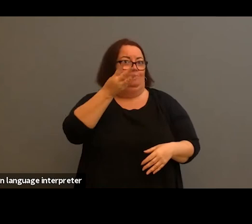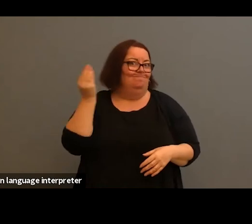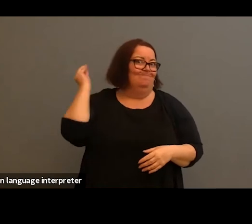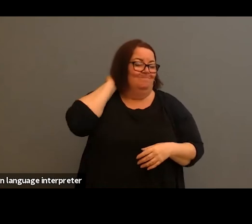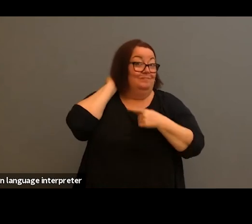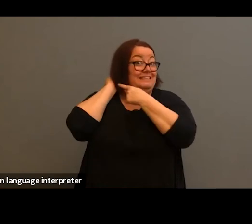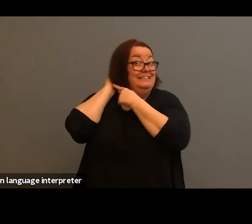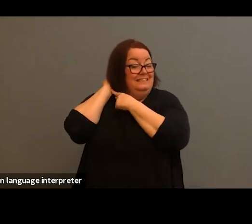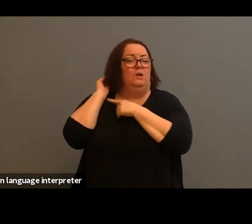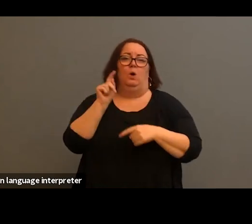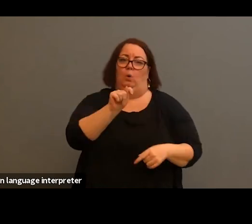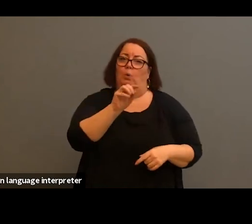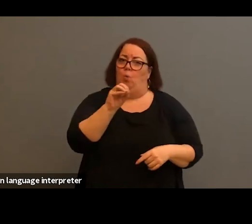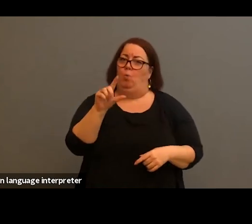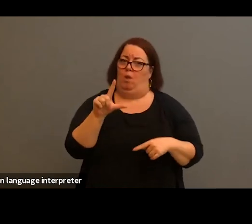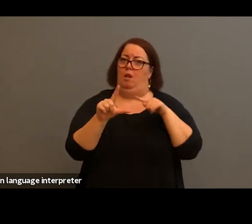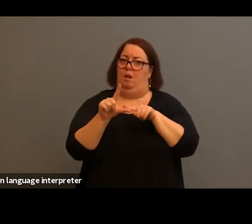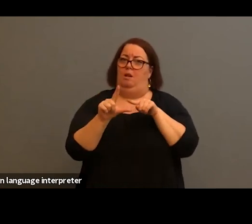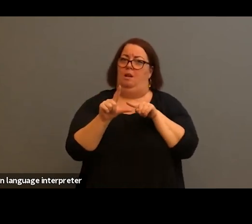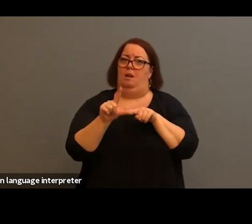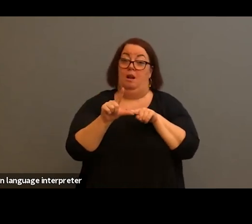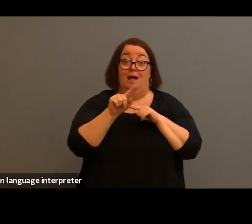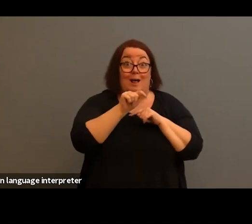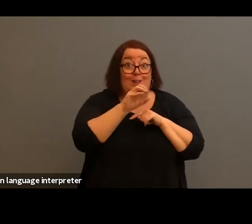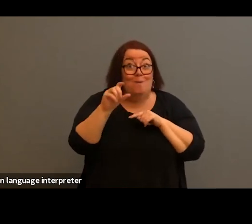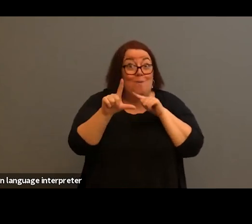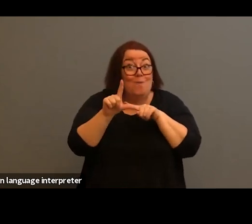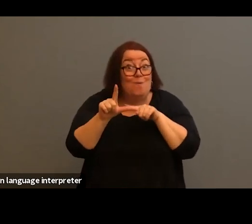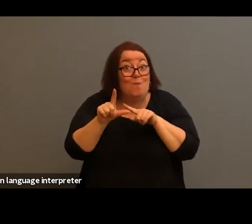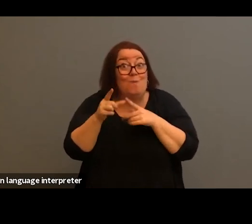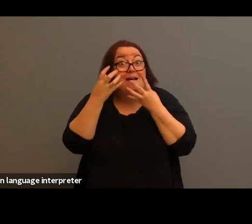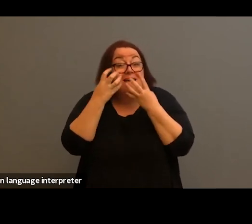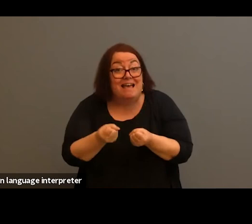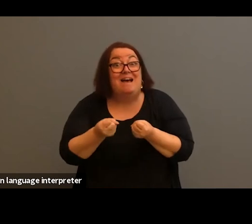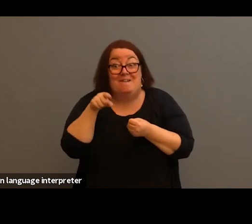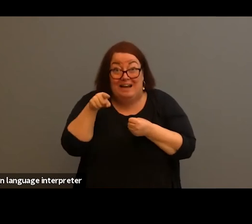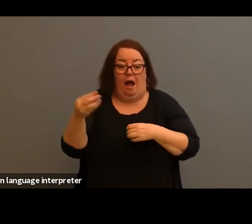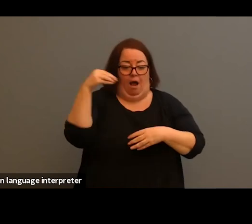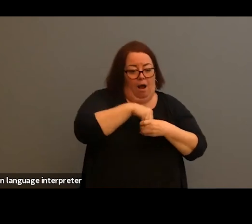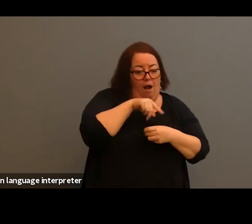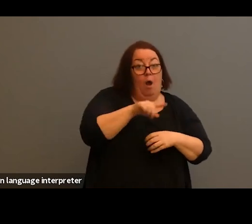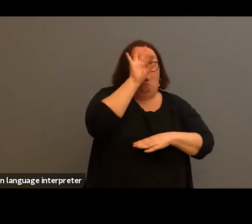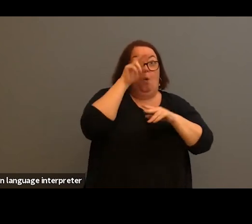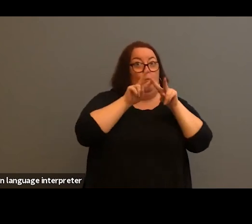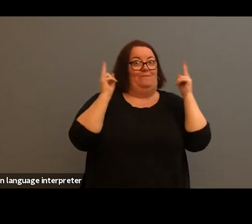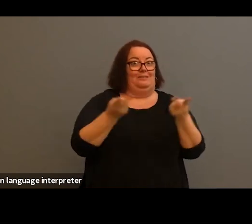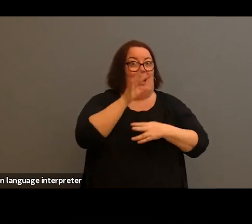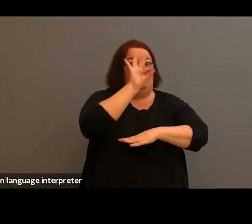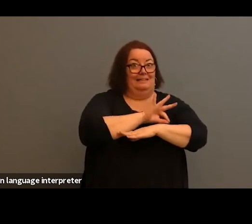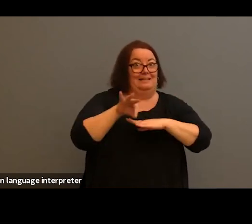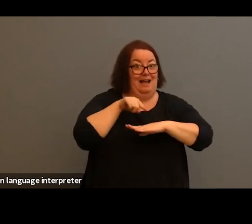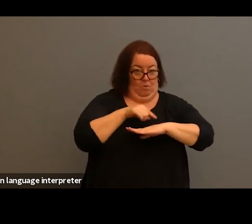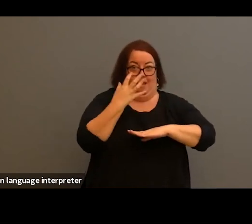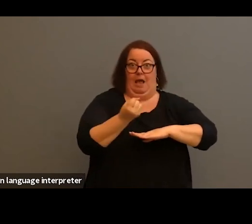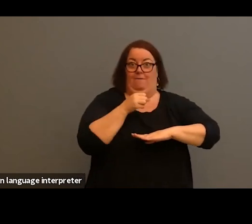access. It is a tool, and universal design is an approach of achieving accessibility. It goes